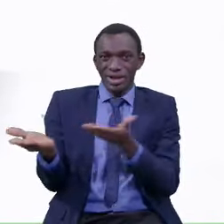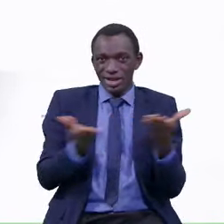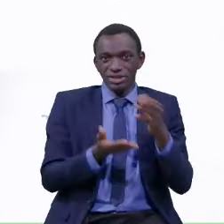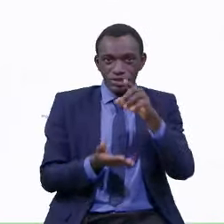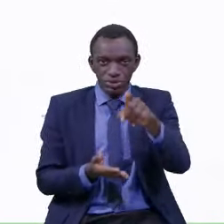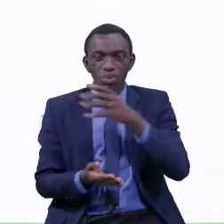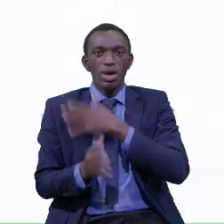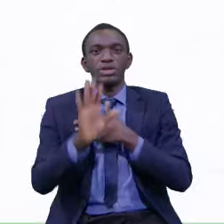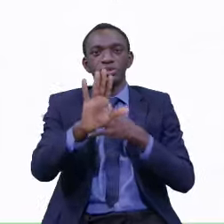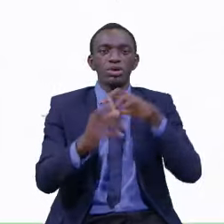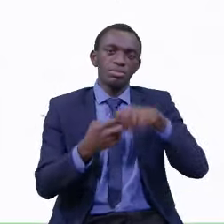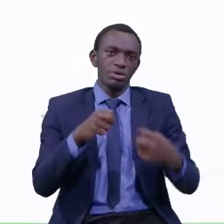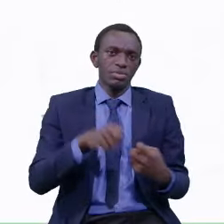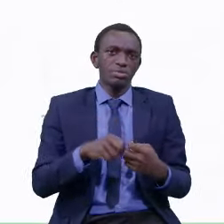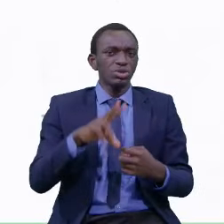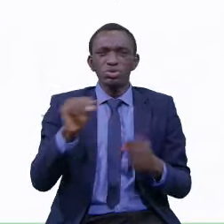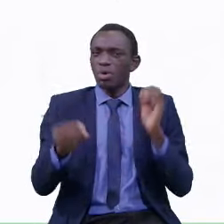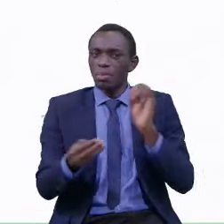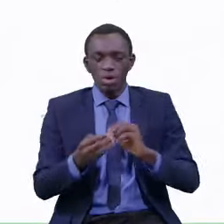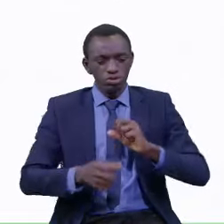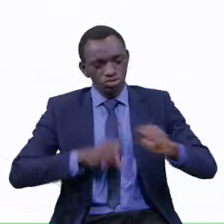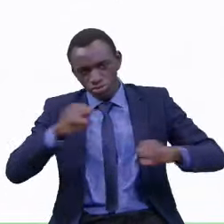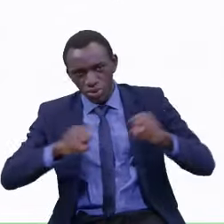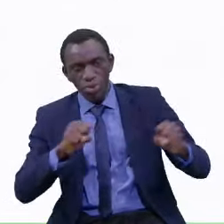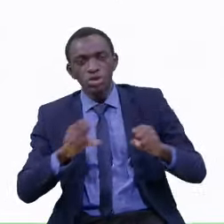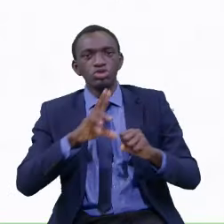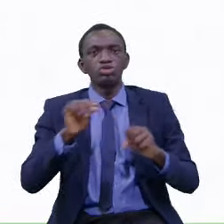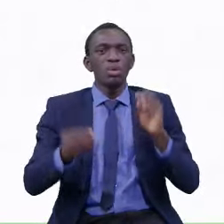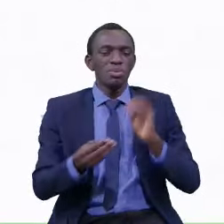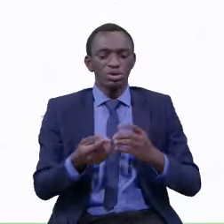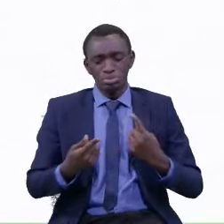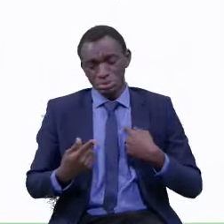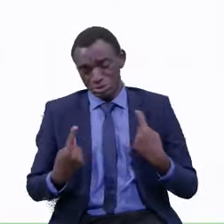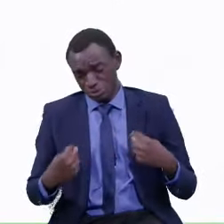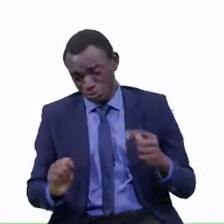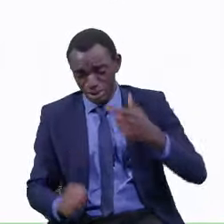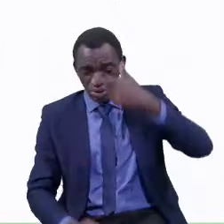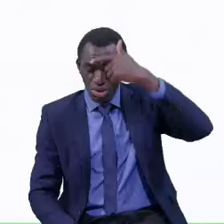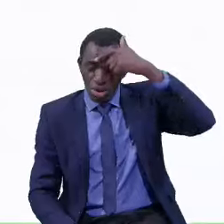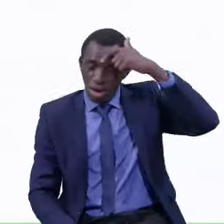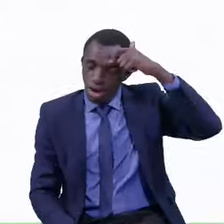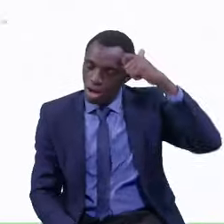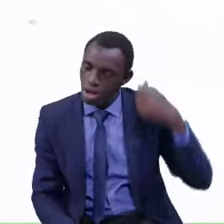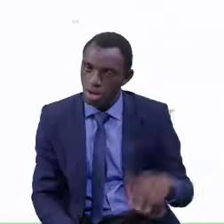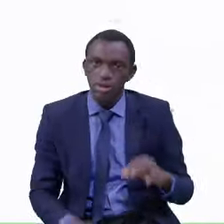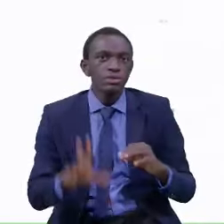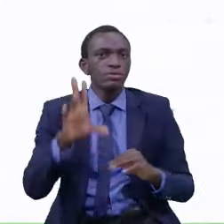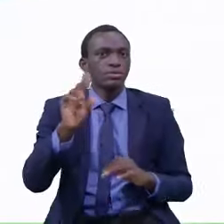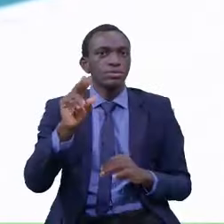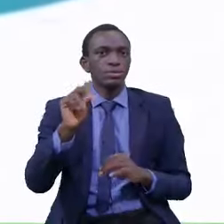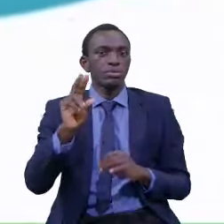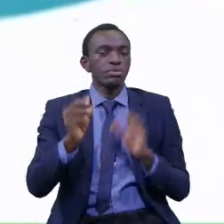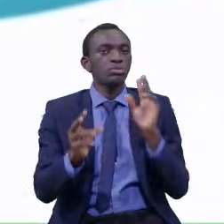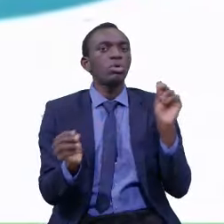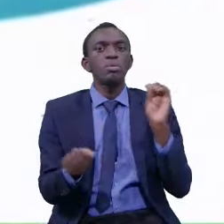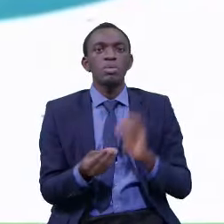No more struggling. No more trying. And no more sweating. Thank the Lord. He now